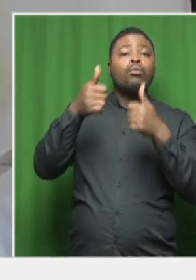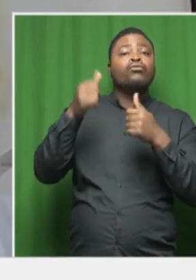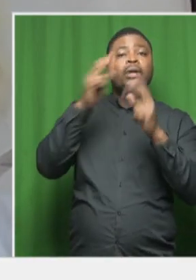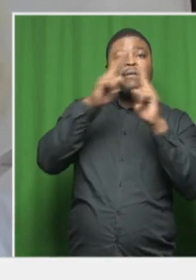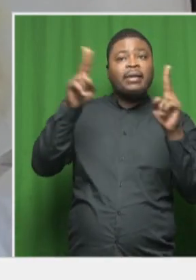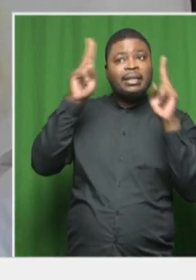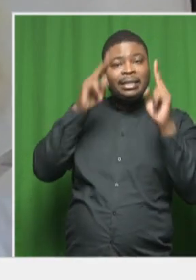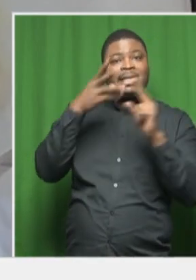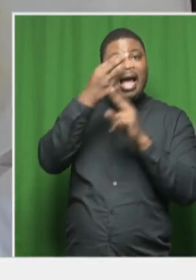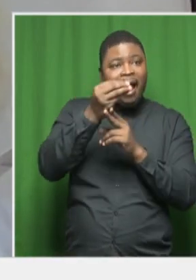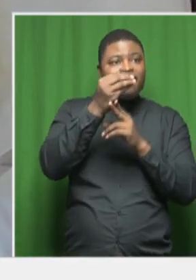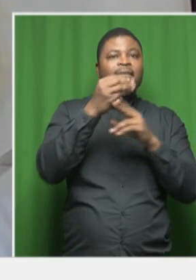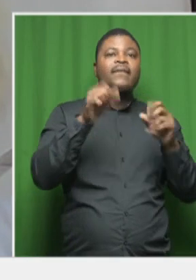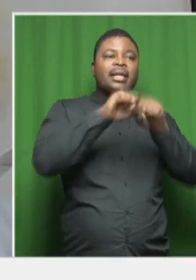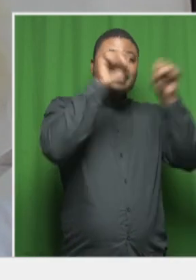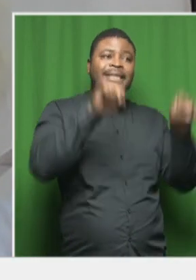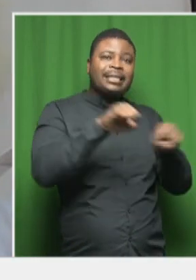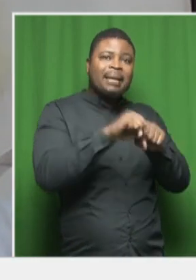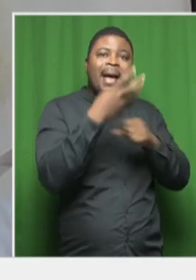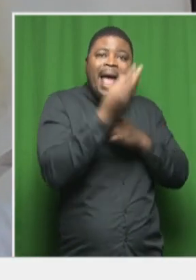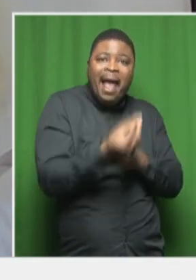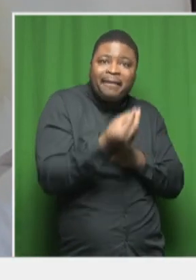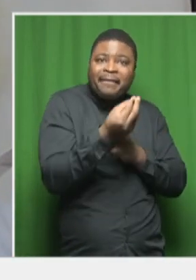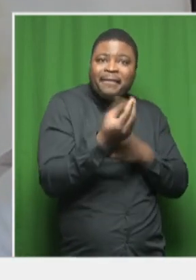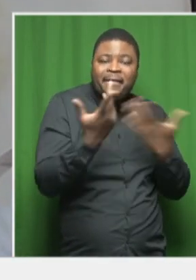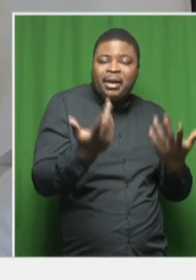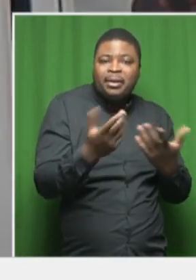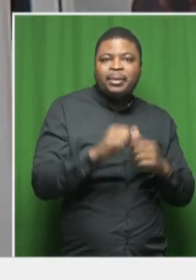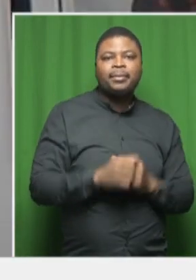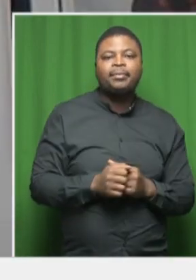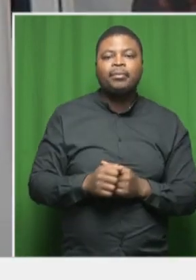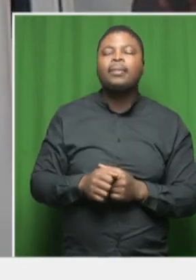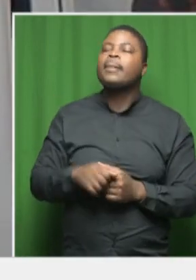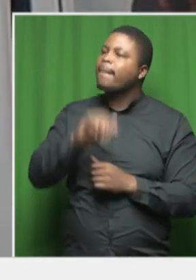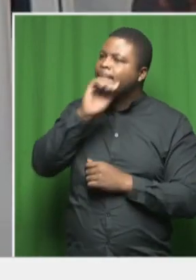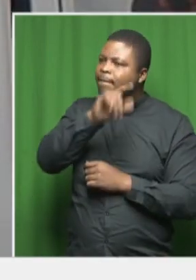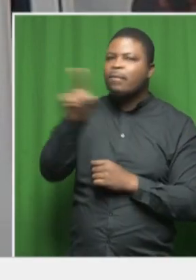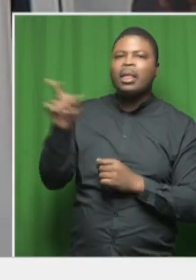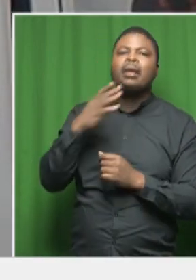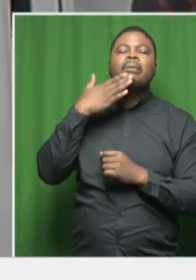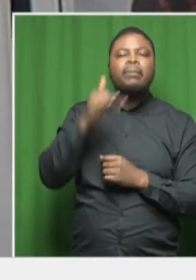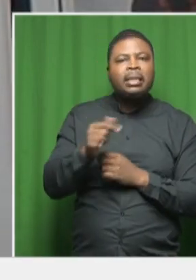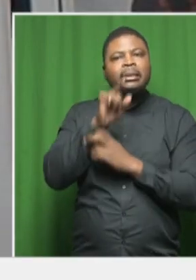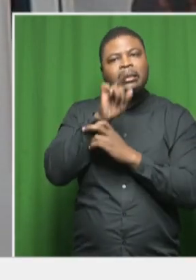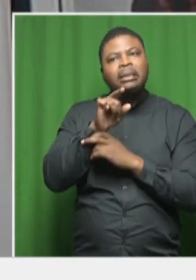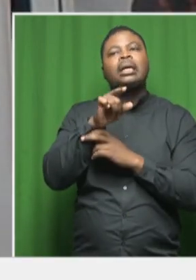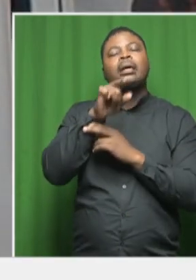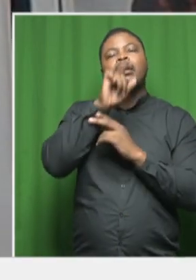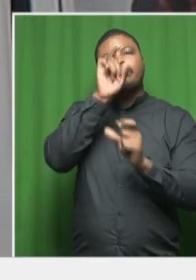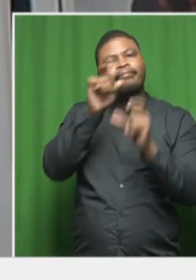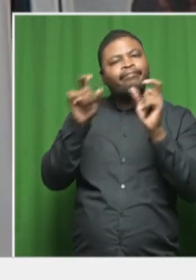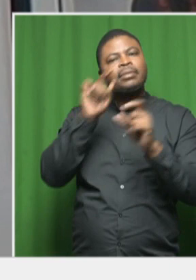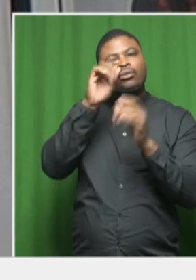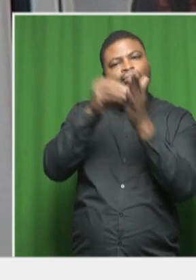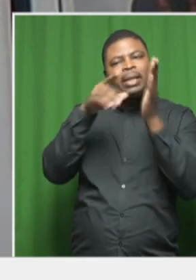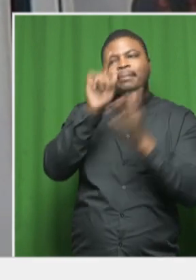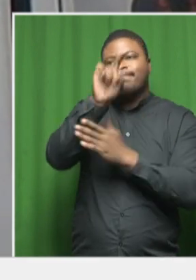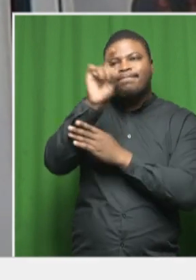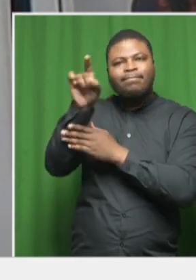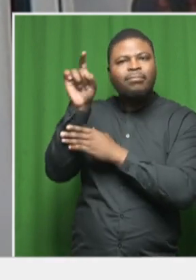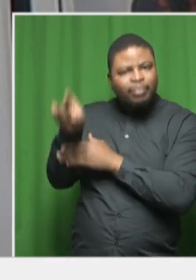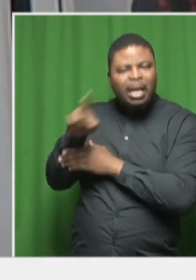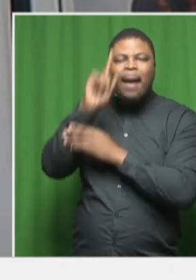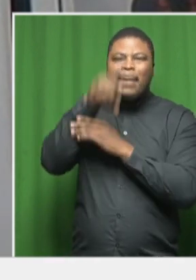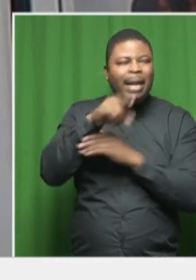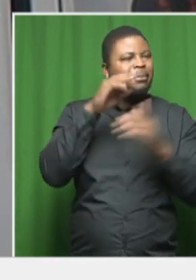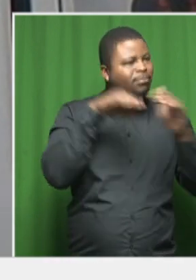Go in. That's all I can say is go in and have a look. It seems daunting.